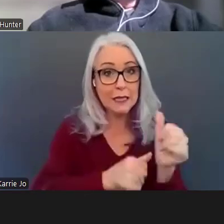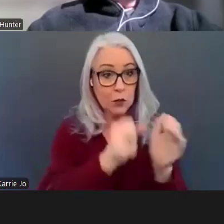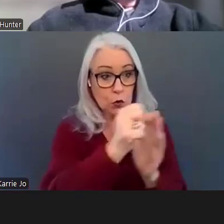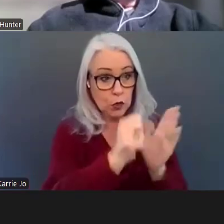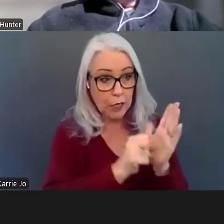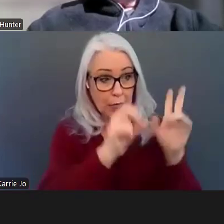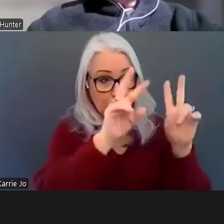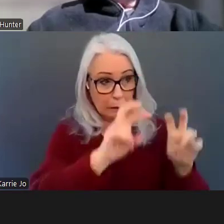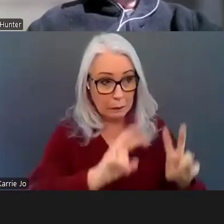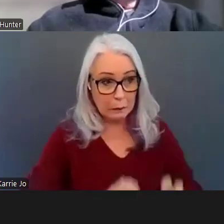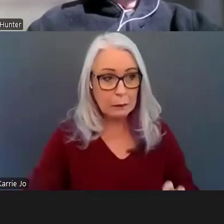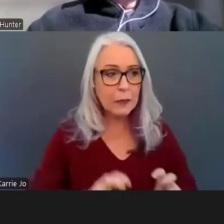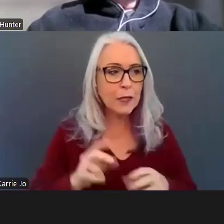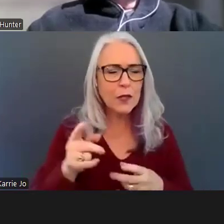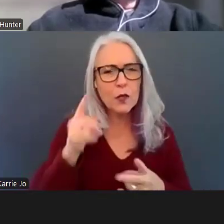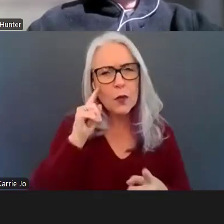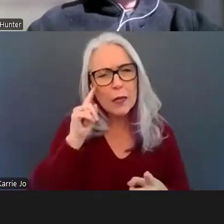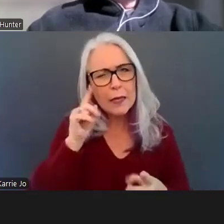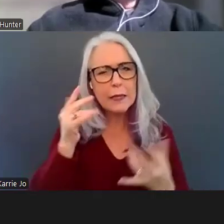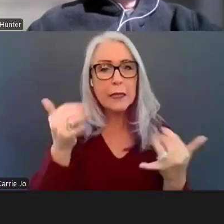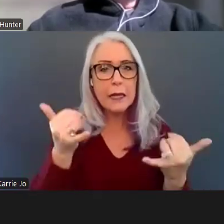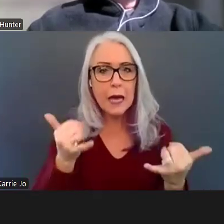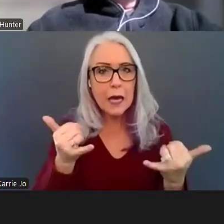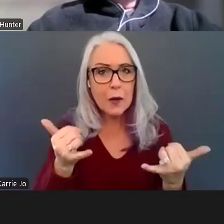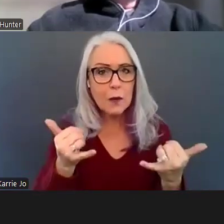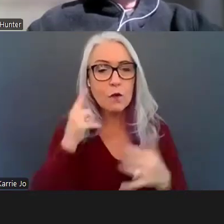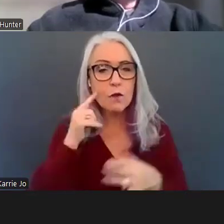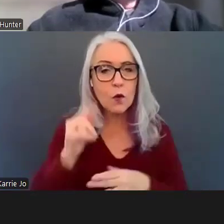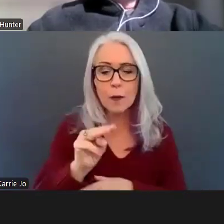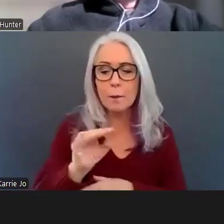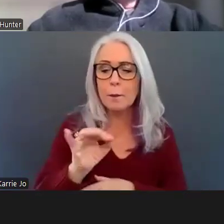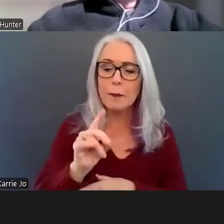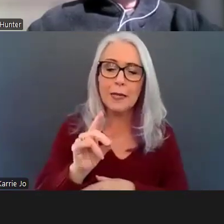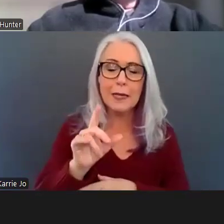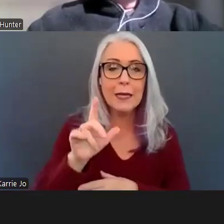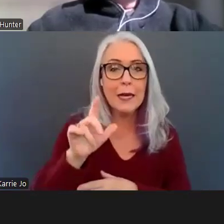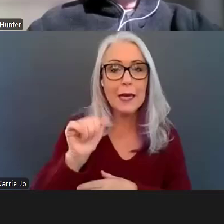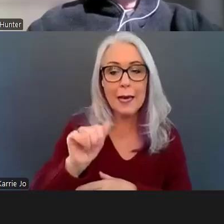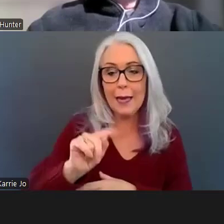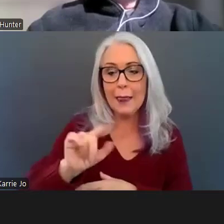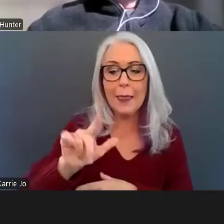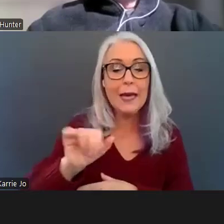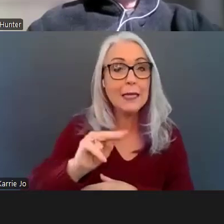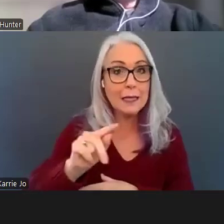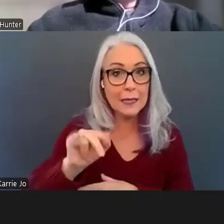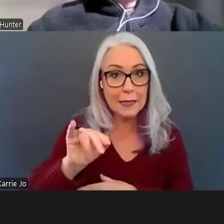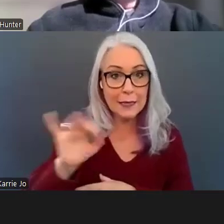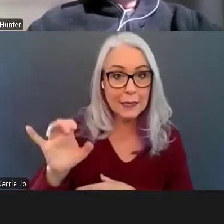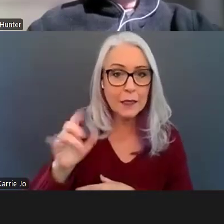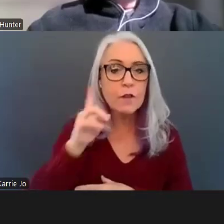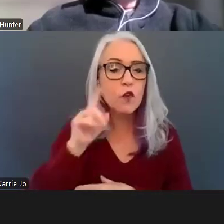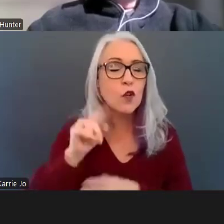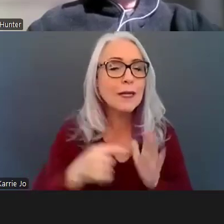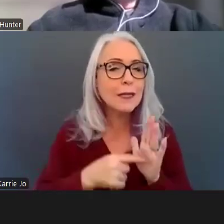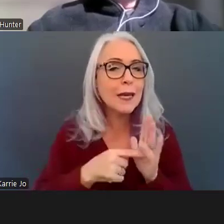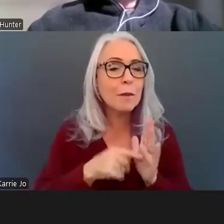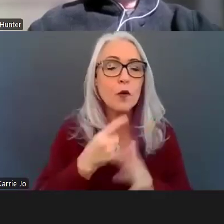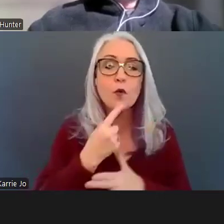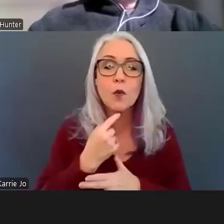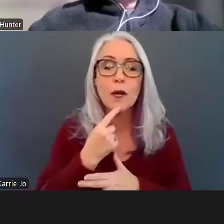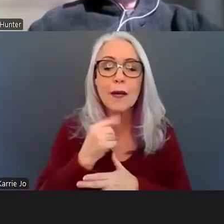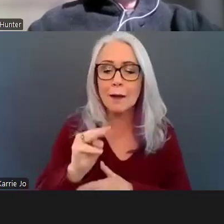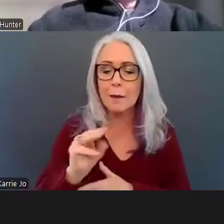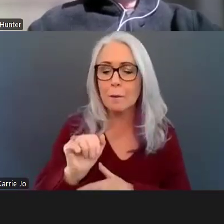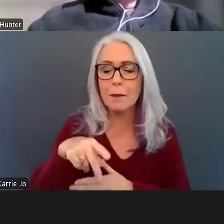look back now at for the Mid-Atlantic, a species like red maple now makes